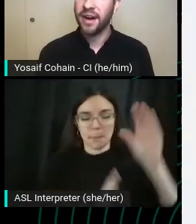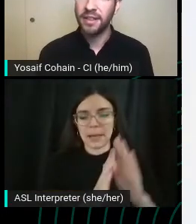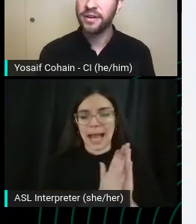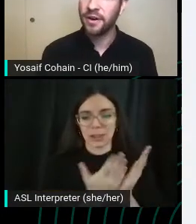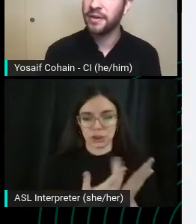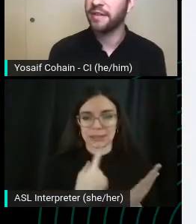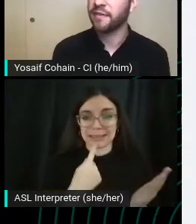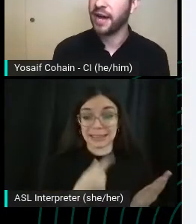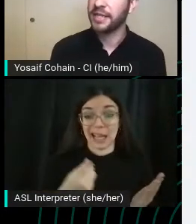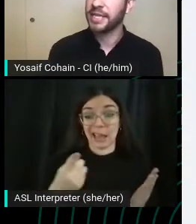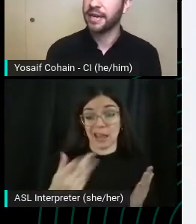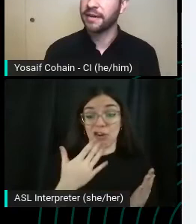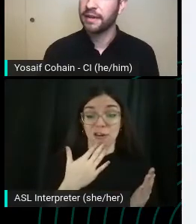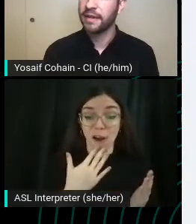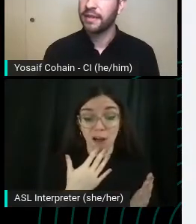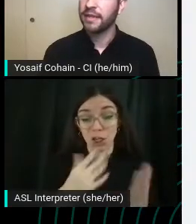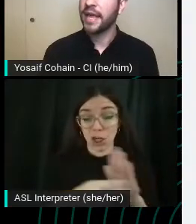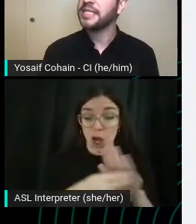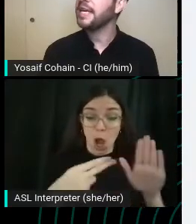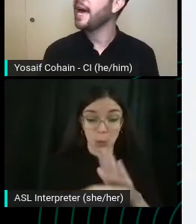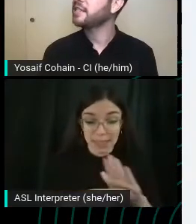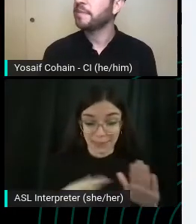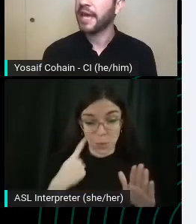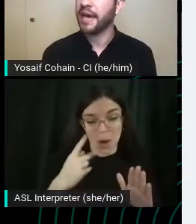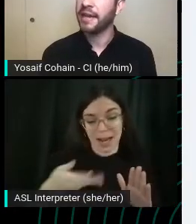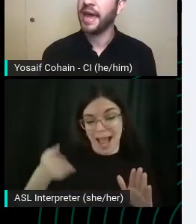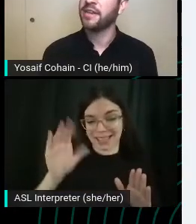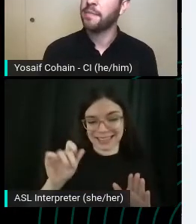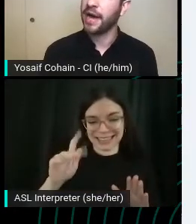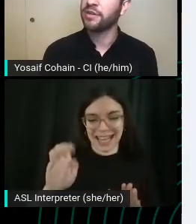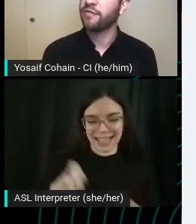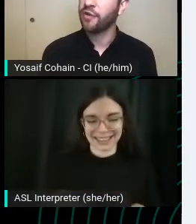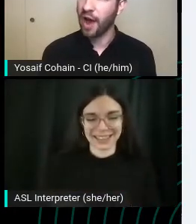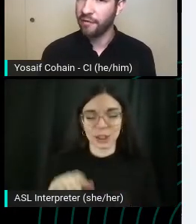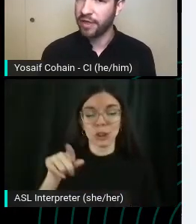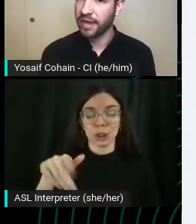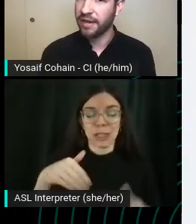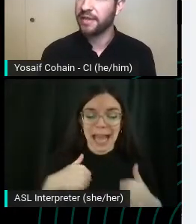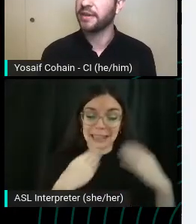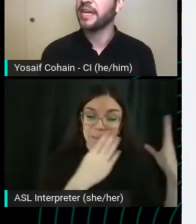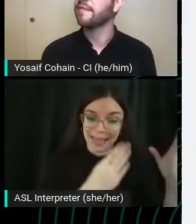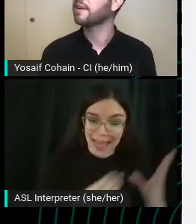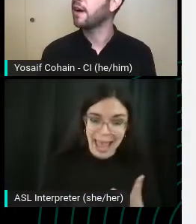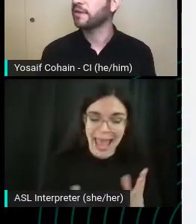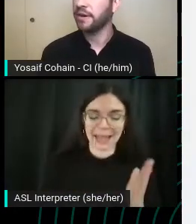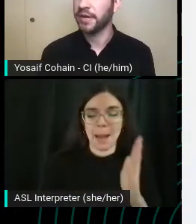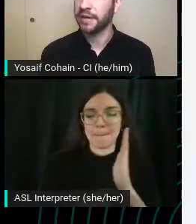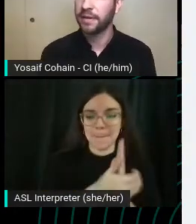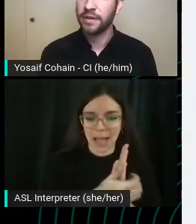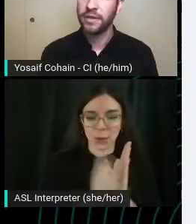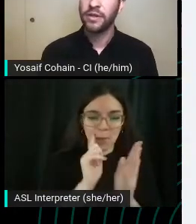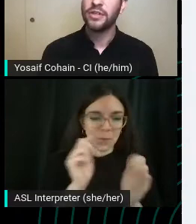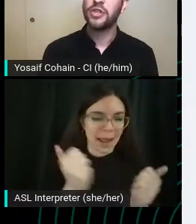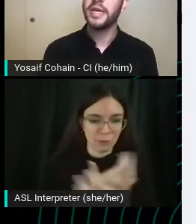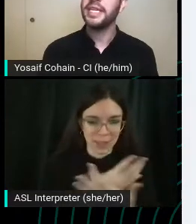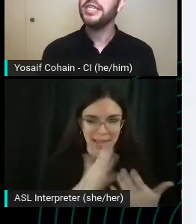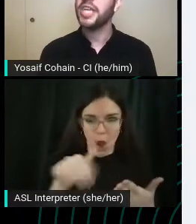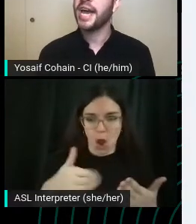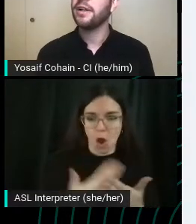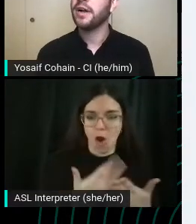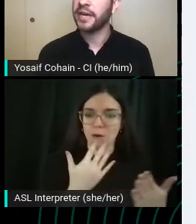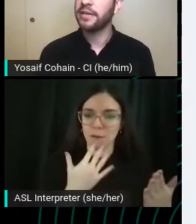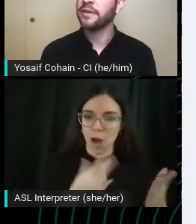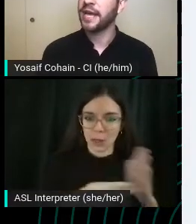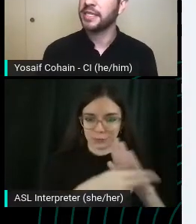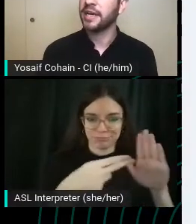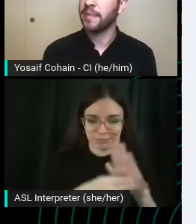they're color-coded for God's sake. Leslie has a plan and a binder for everything. They're even color-coded. So we need to